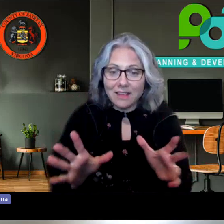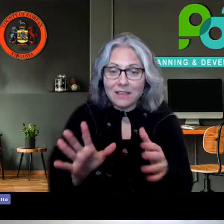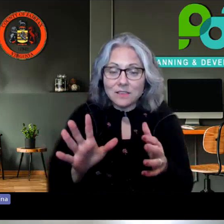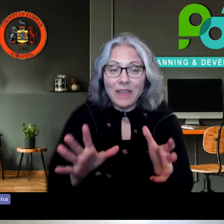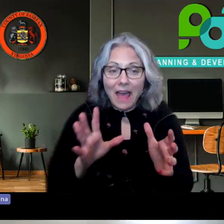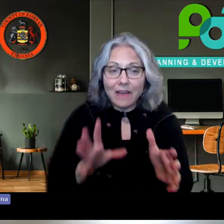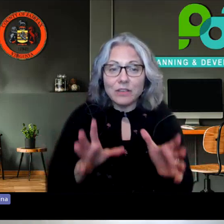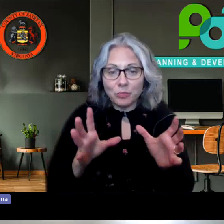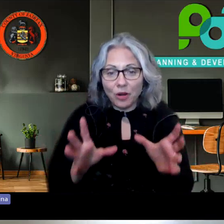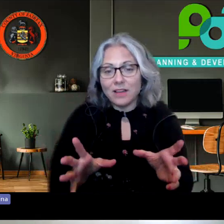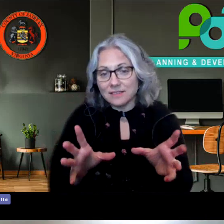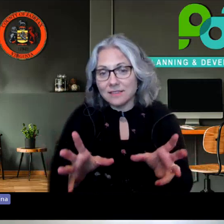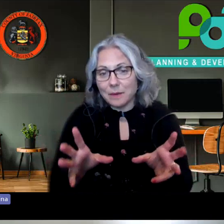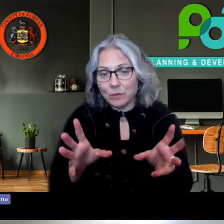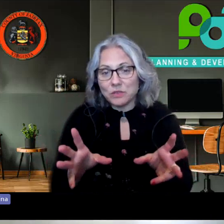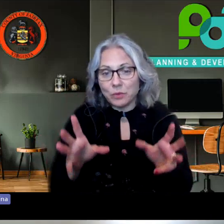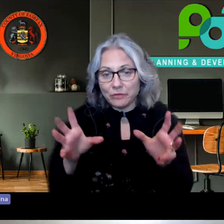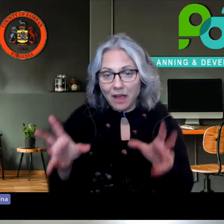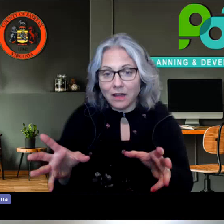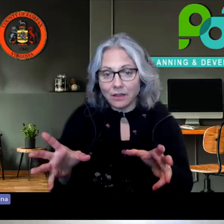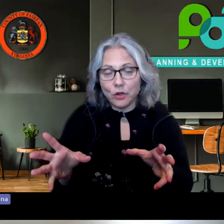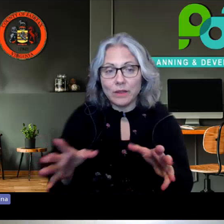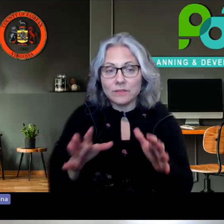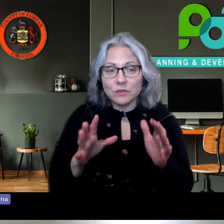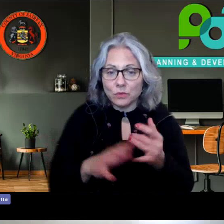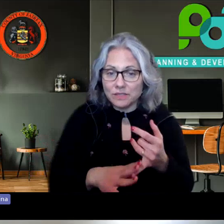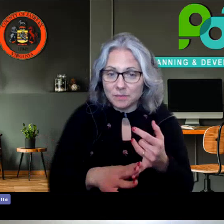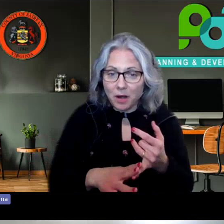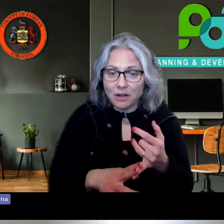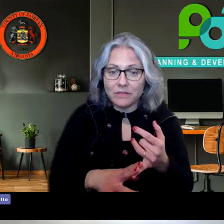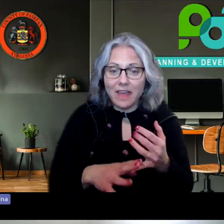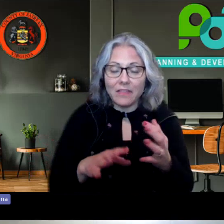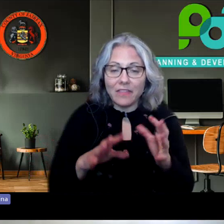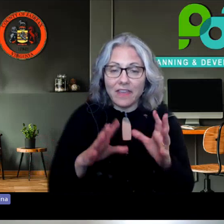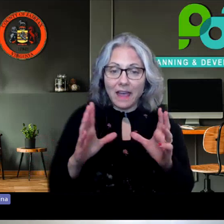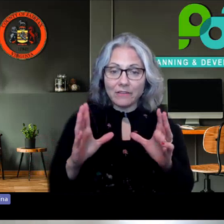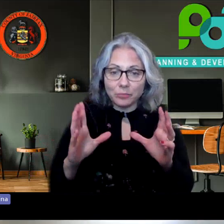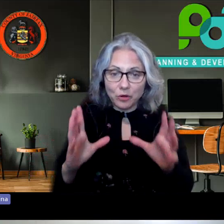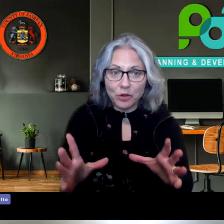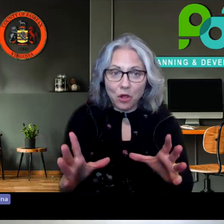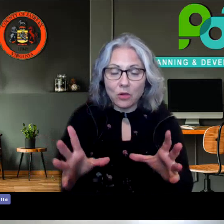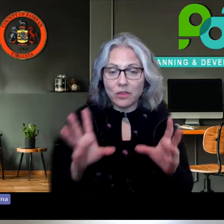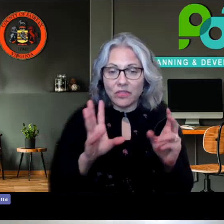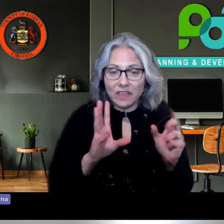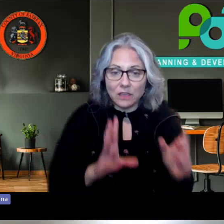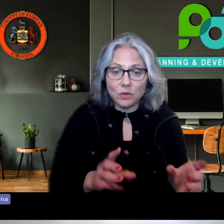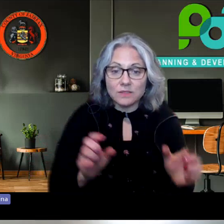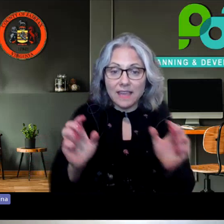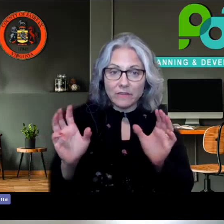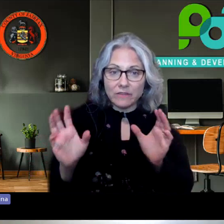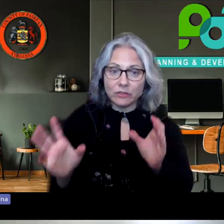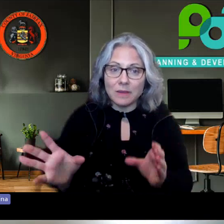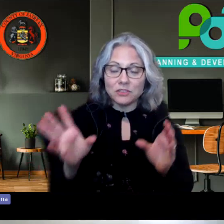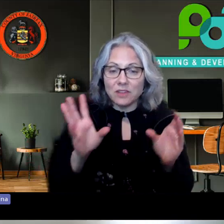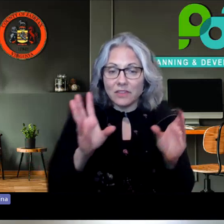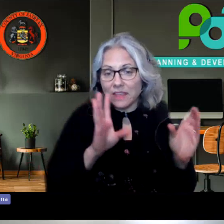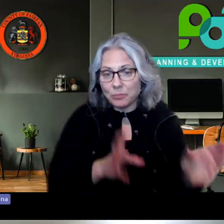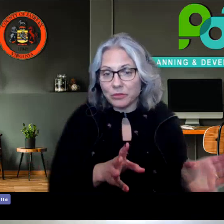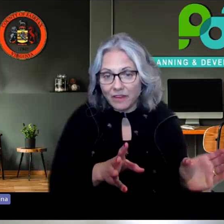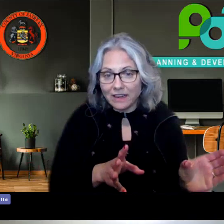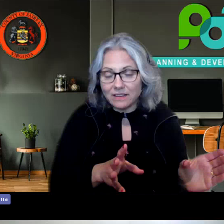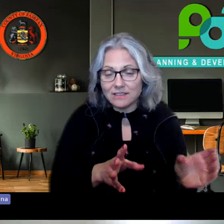that. So we have a process by which we follow, and schools is part of that. They have a protocol that they use. They have information